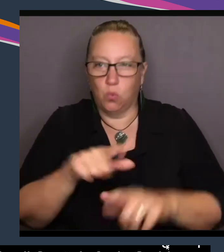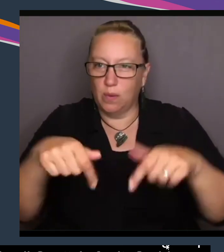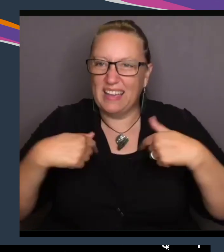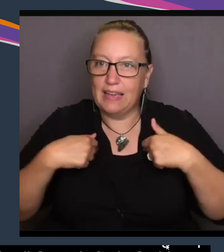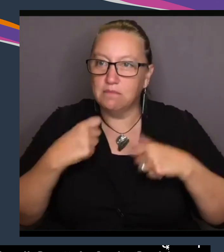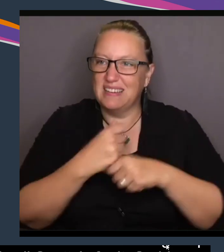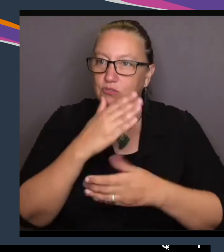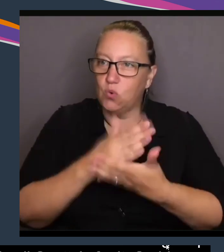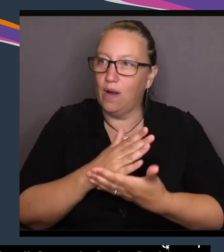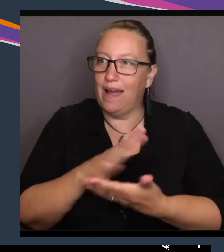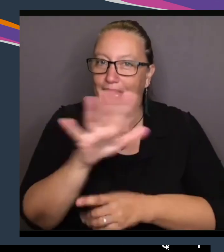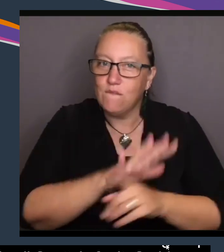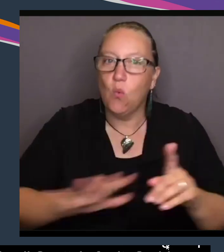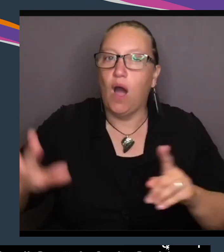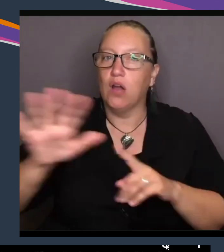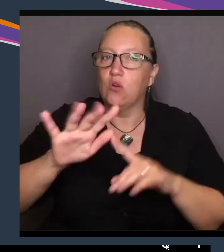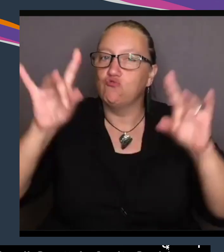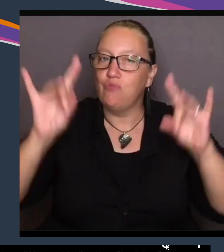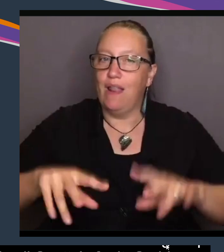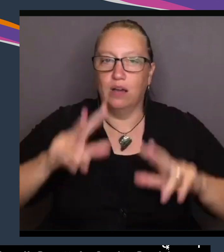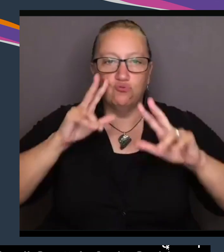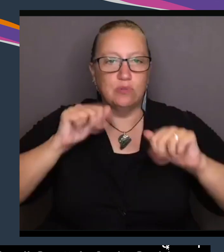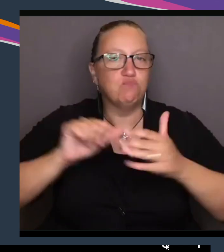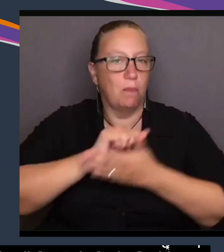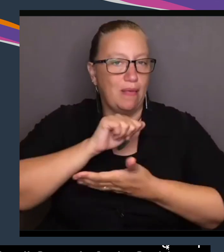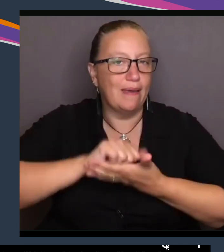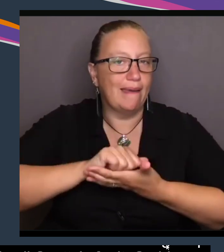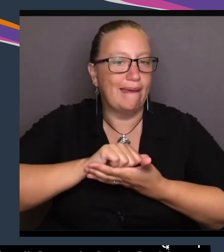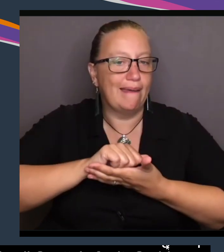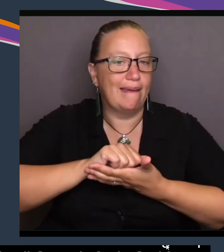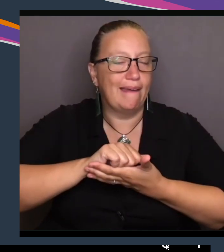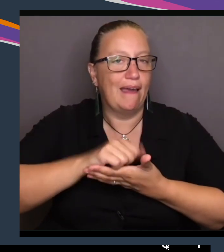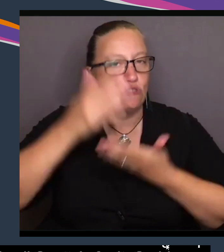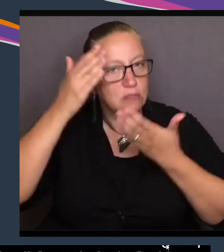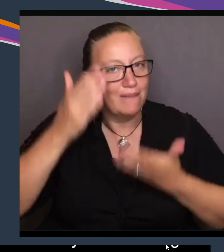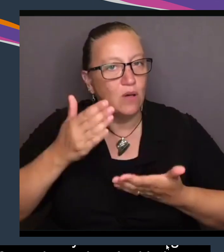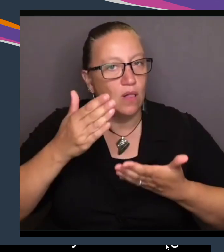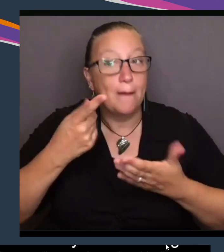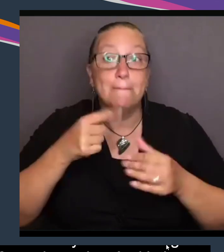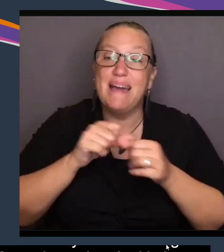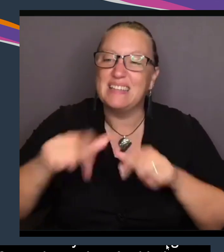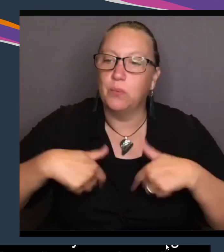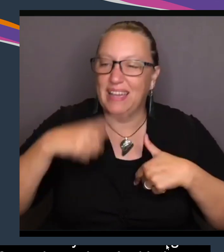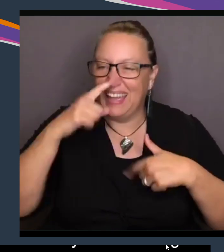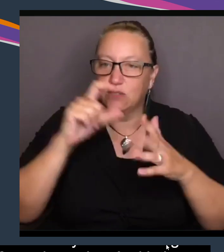is treated properly and respectfully and the best that we can do. Big hugs.